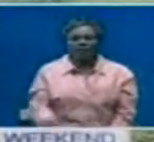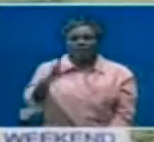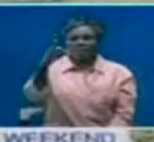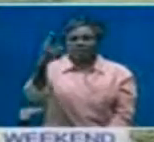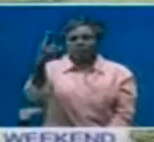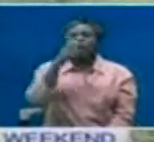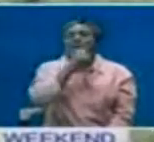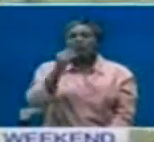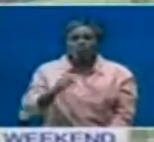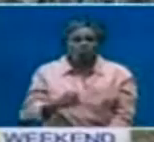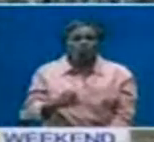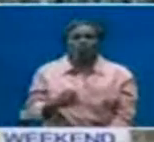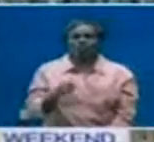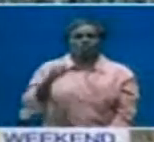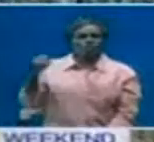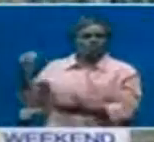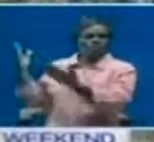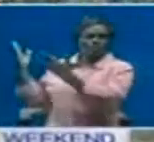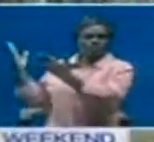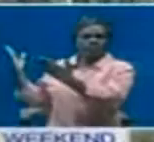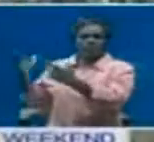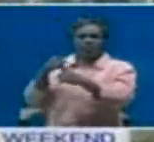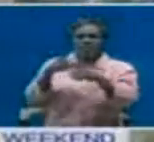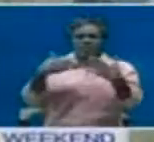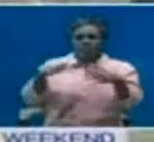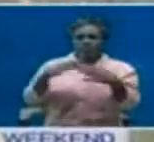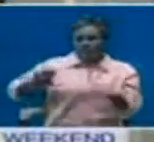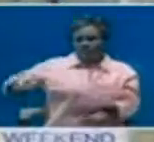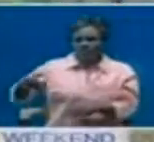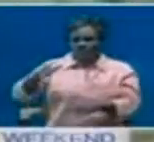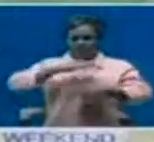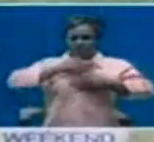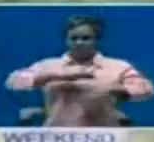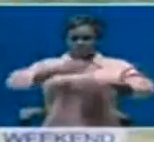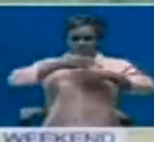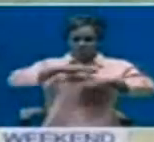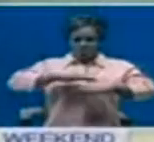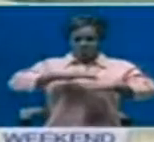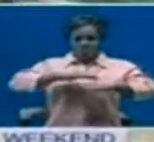Two-year-old Julius Mwika lives a 30-minute drive away from Maralal town in Samburu County.